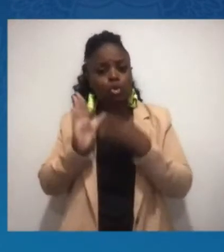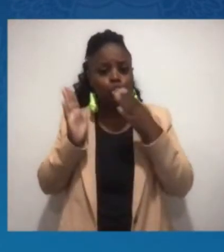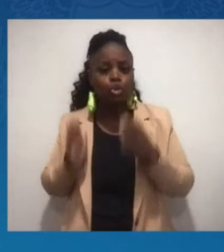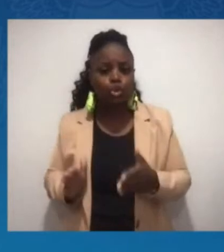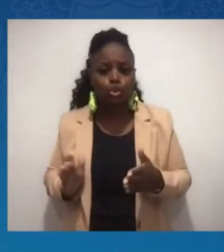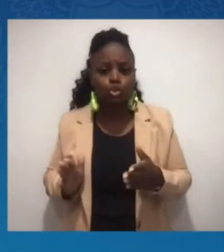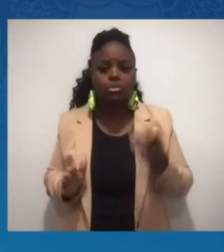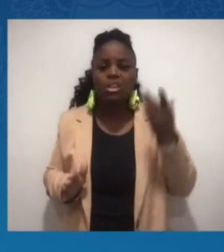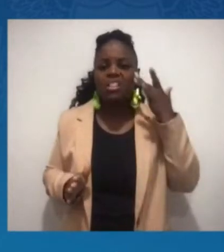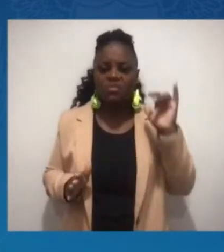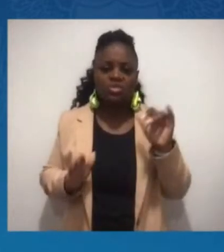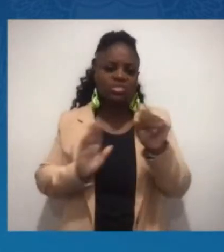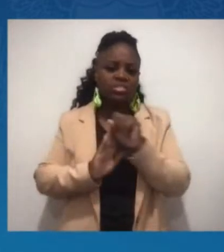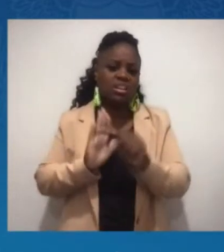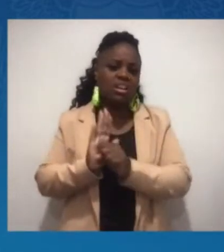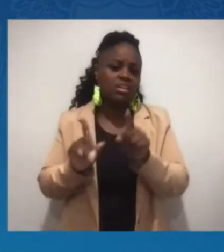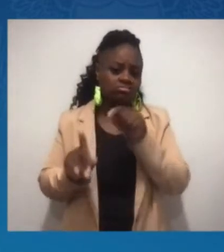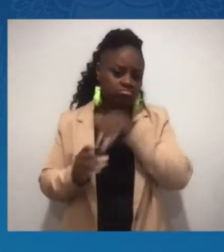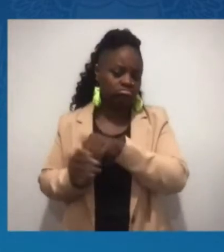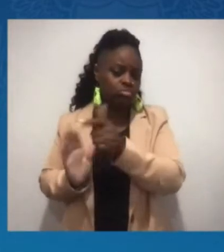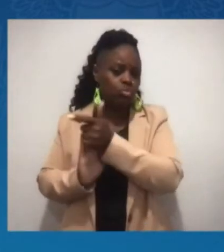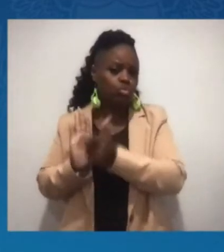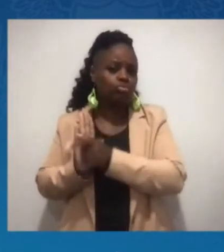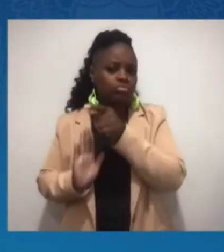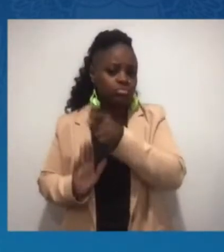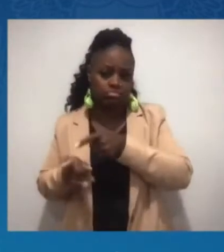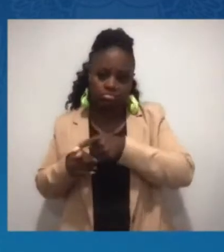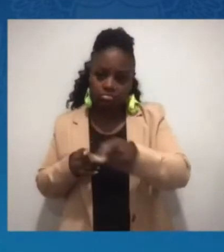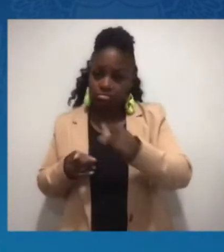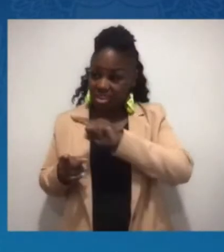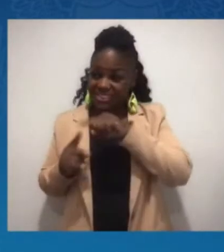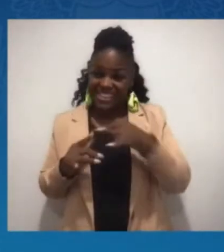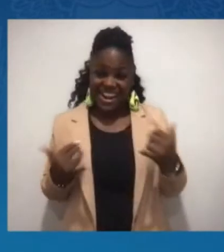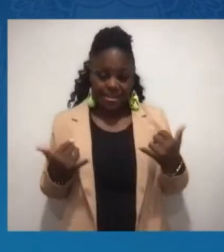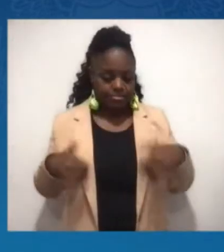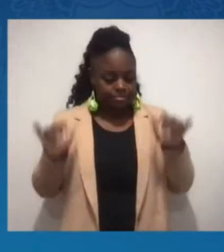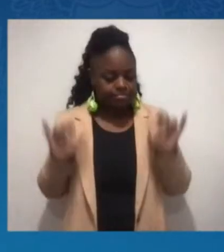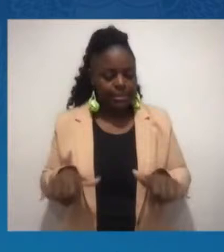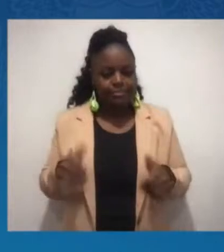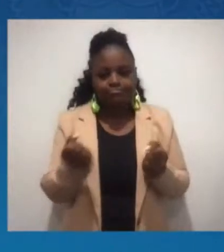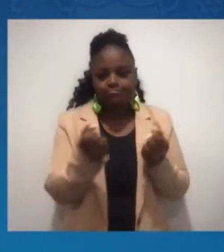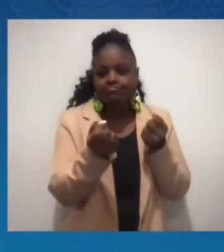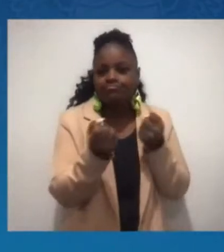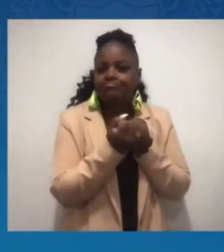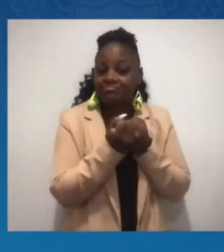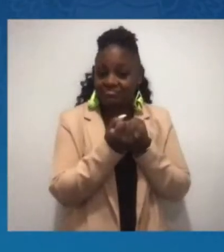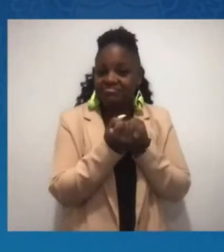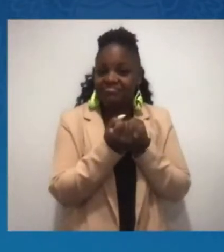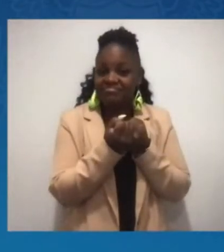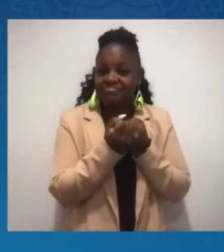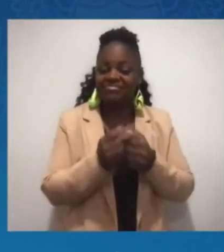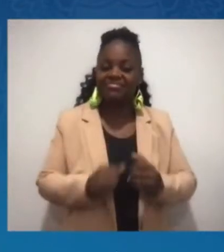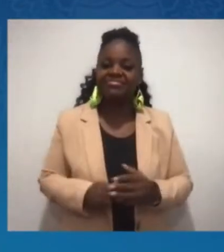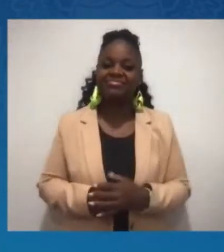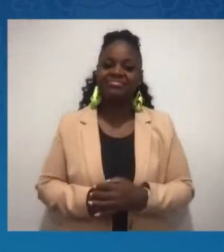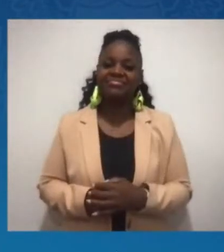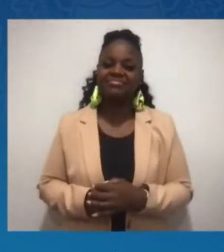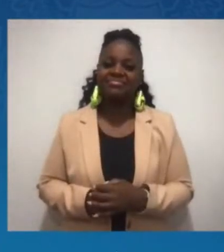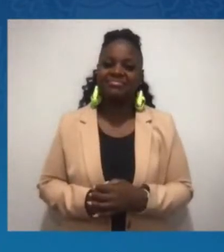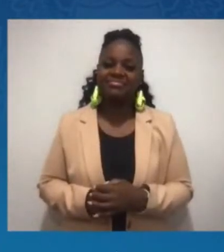Thank you. In Texas and across the country, anti-choice extremists are continuing to attack